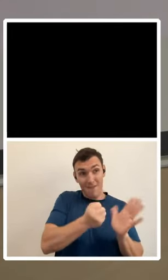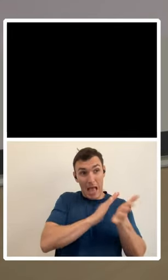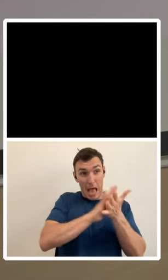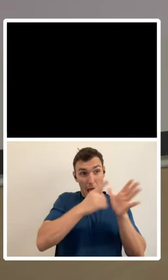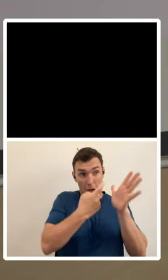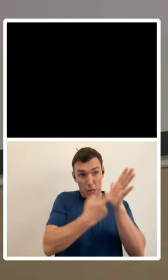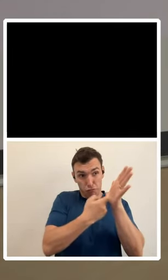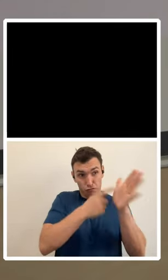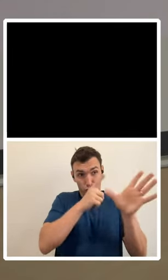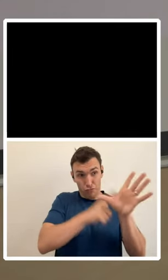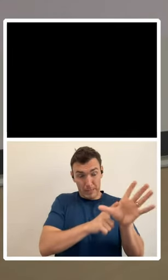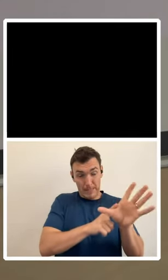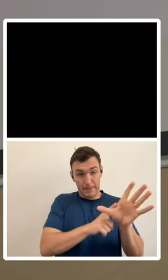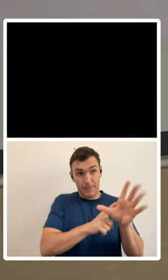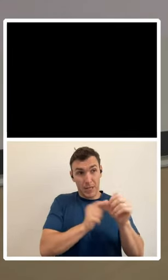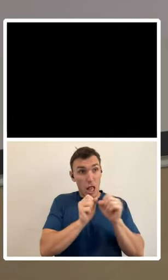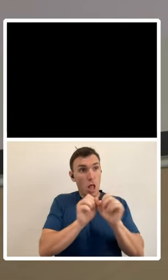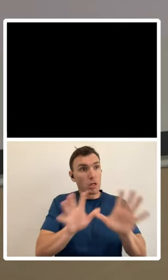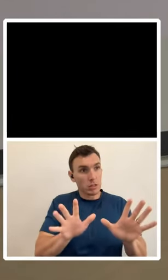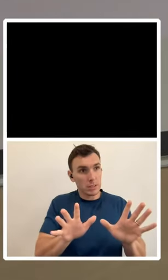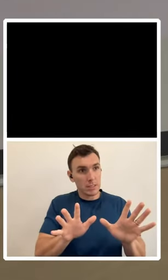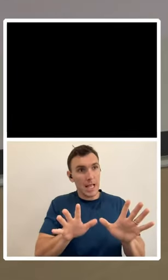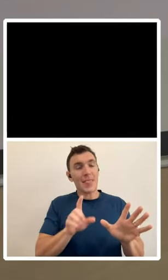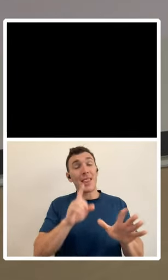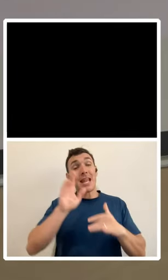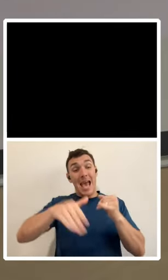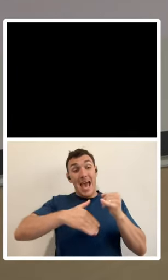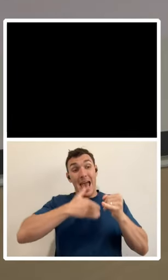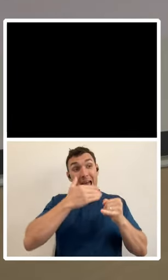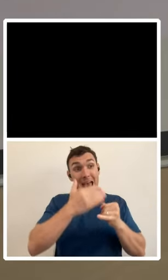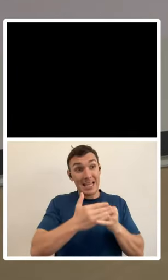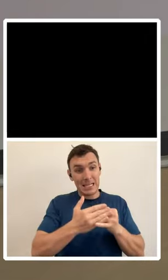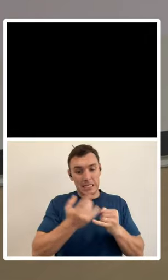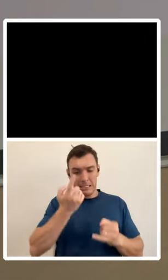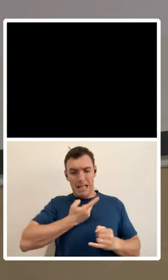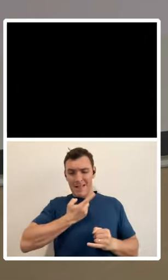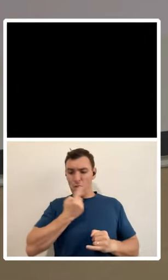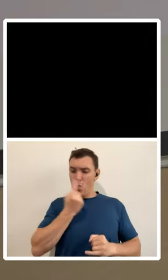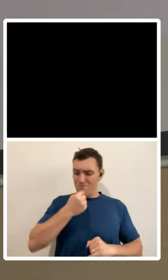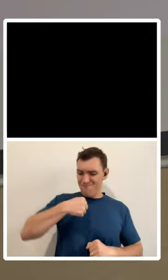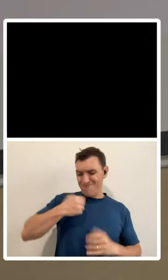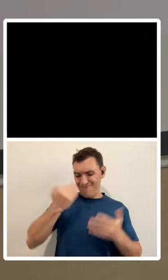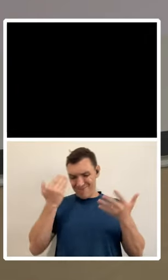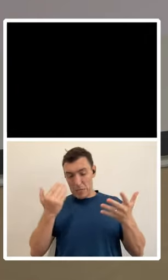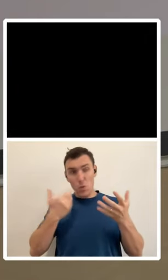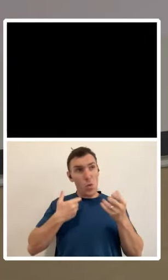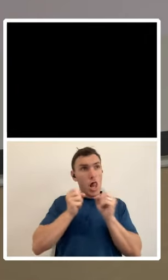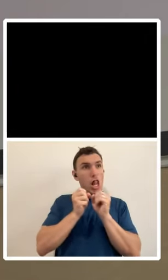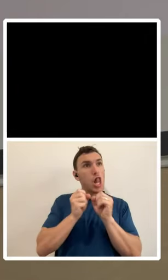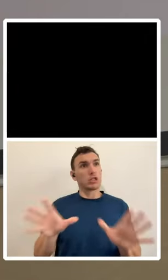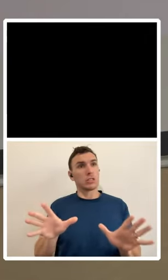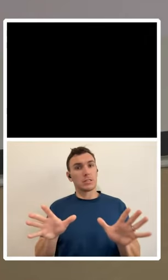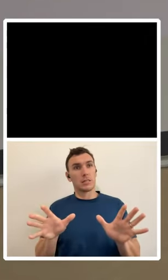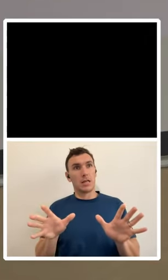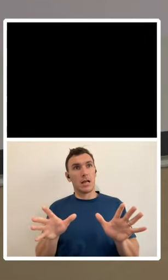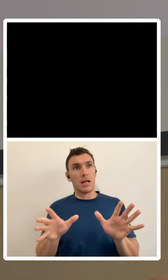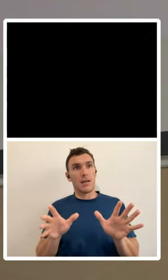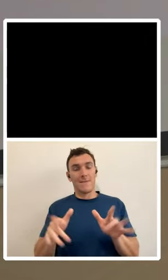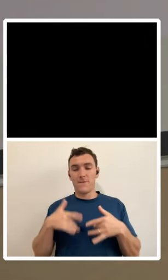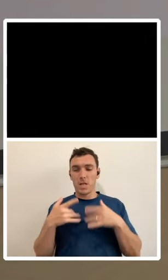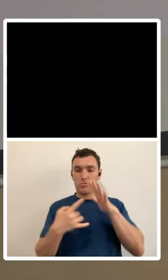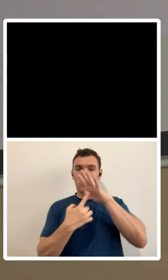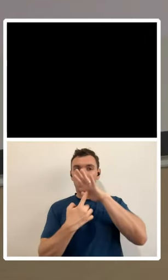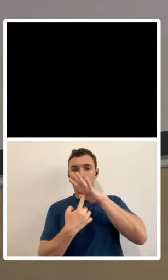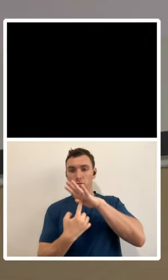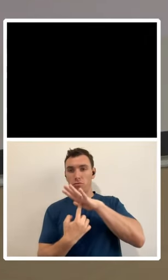you've lost sight of yourself, right? Completely lost sight of yourself. And you find yourself in this horrible depression towards the end